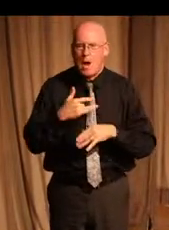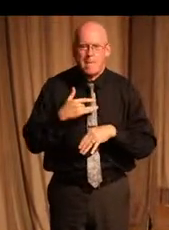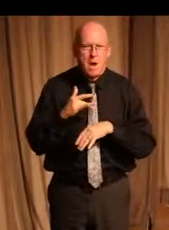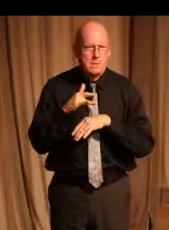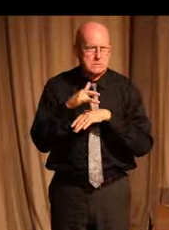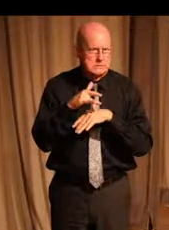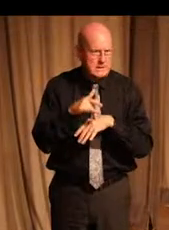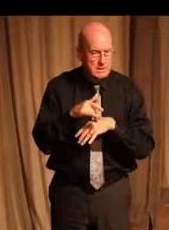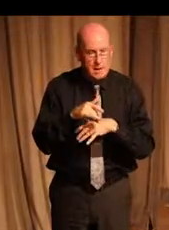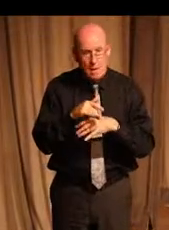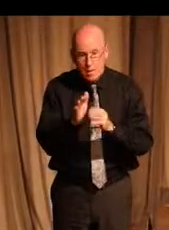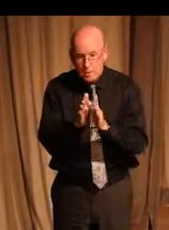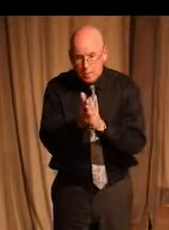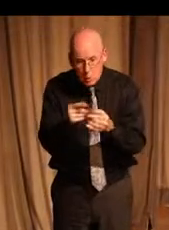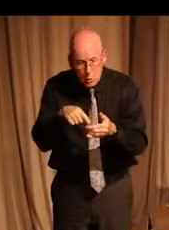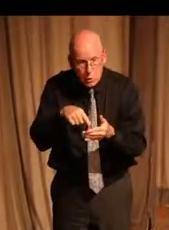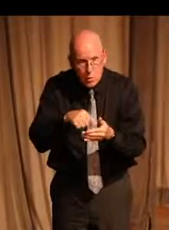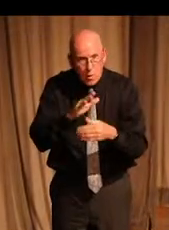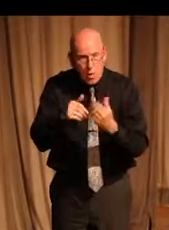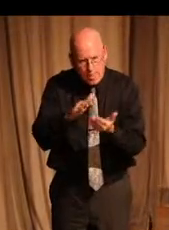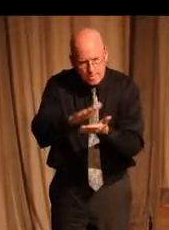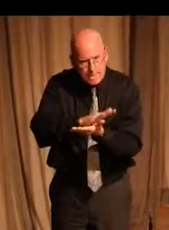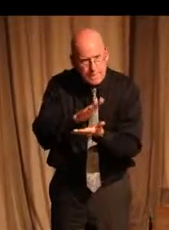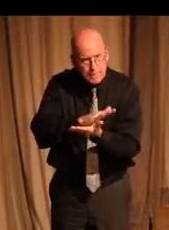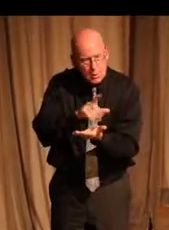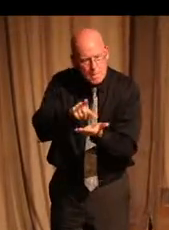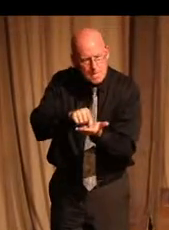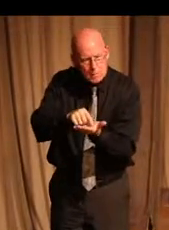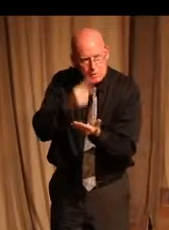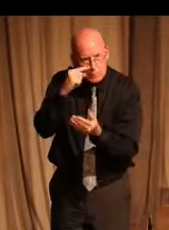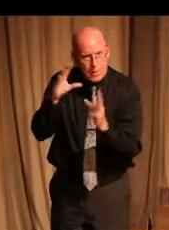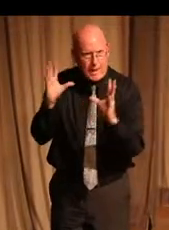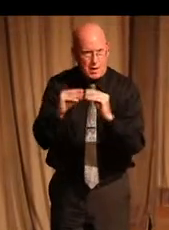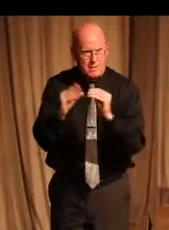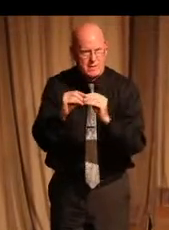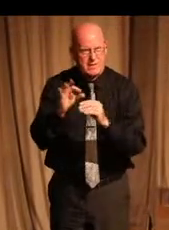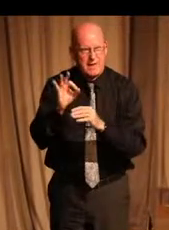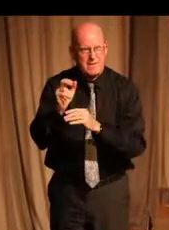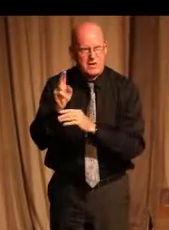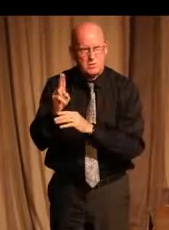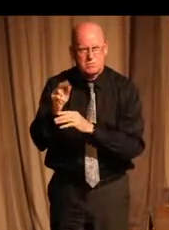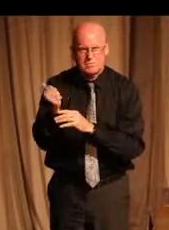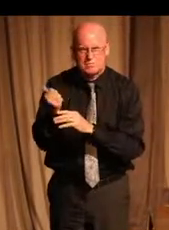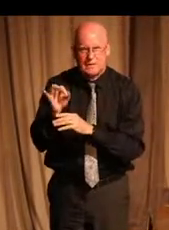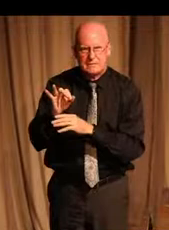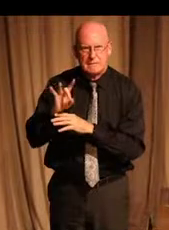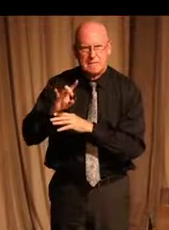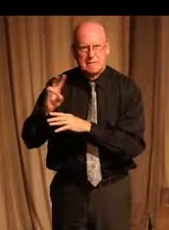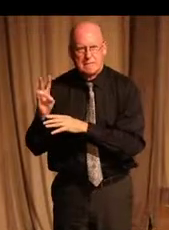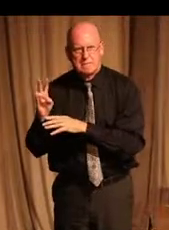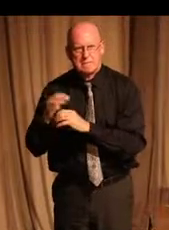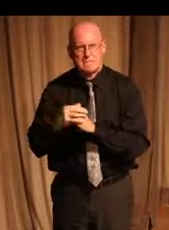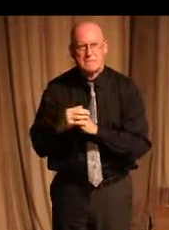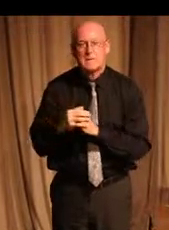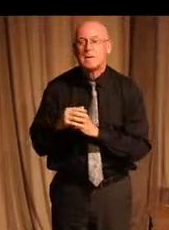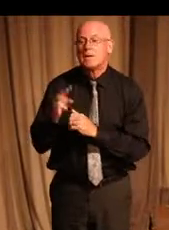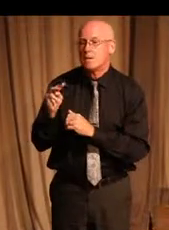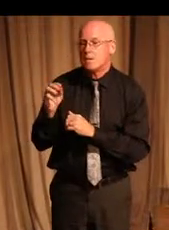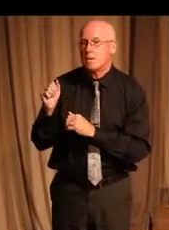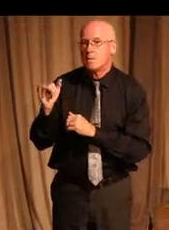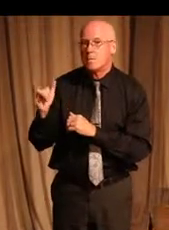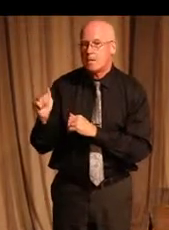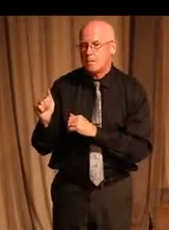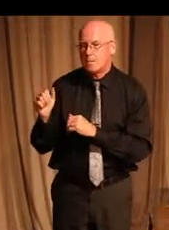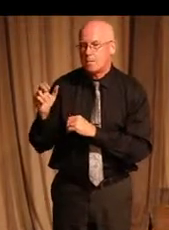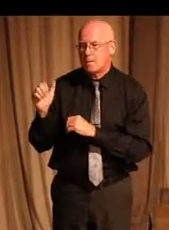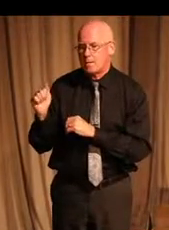is actually all the papers that were published for the conference. And Maya Angelou's paper